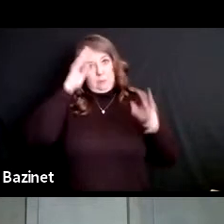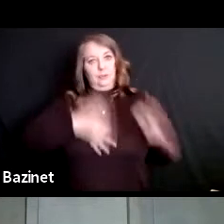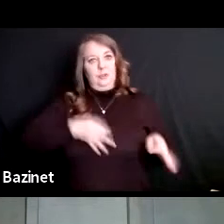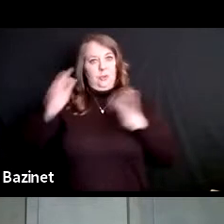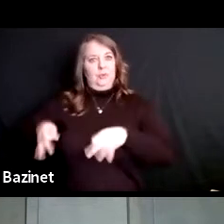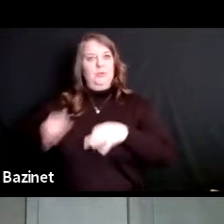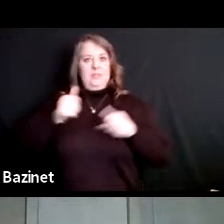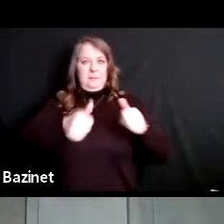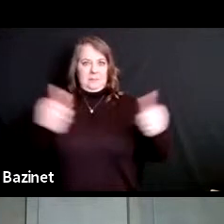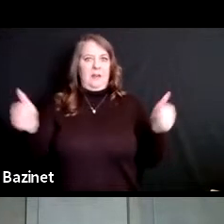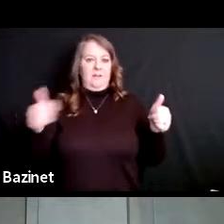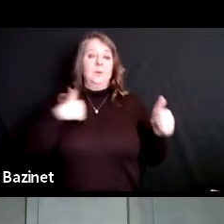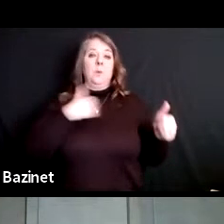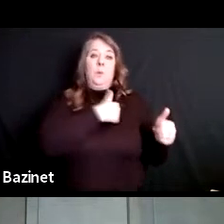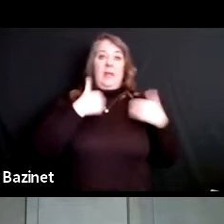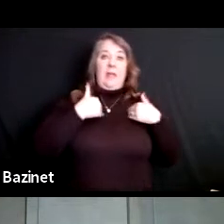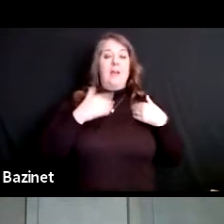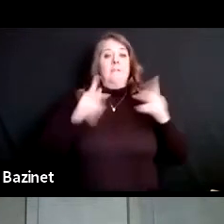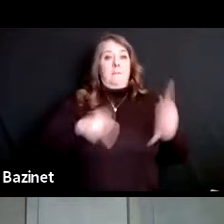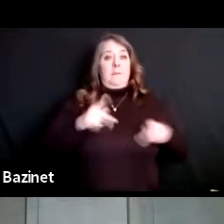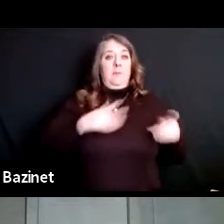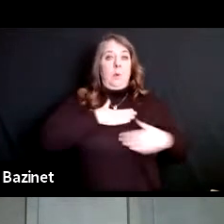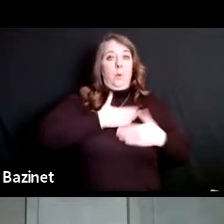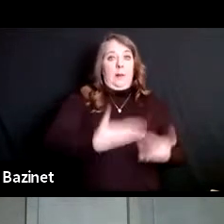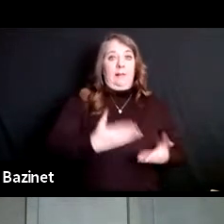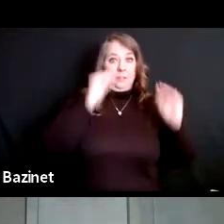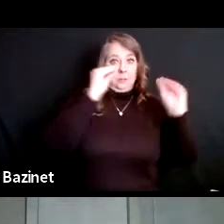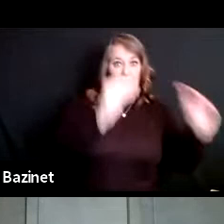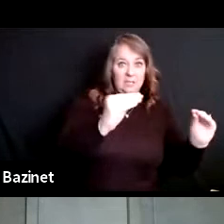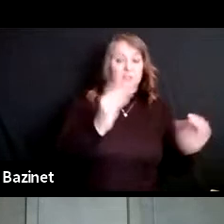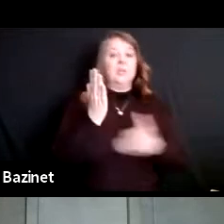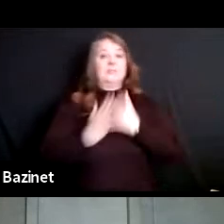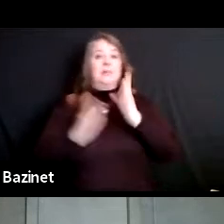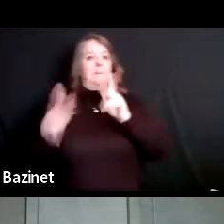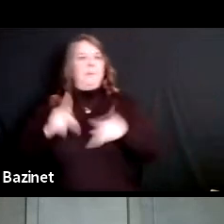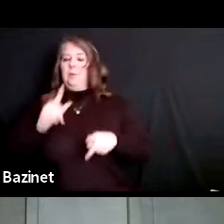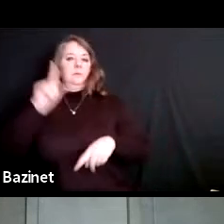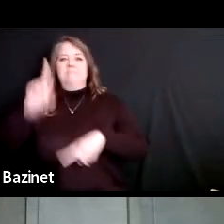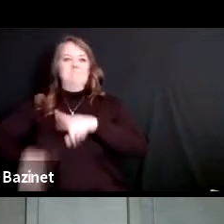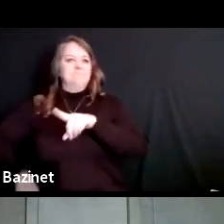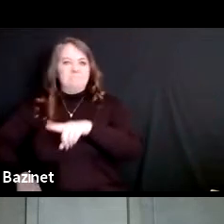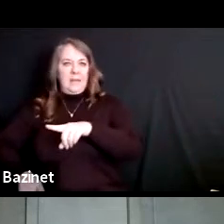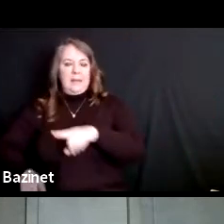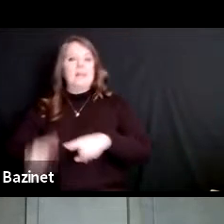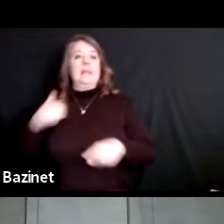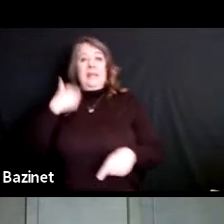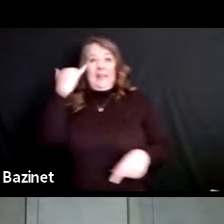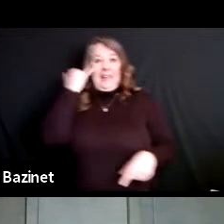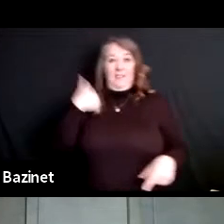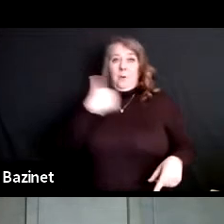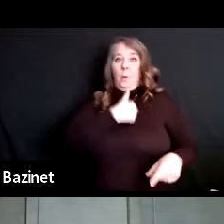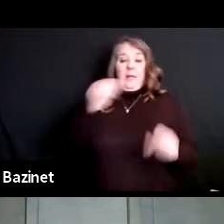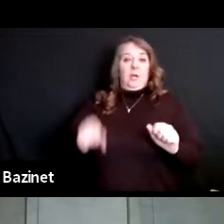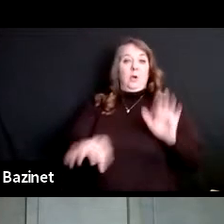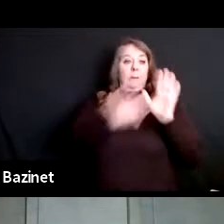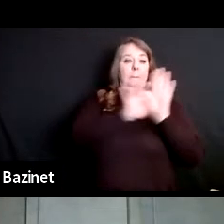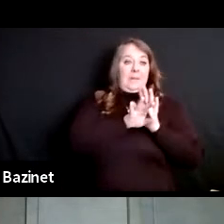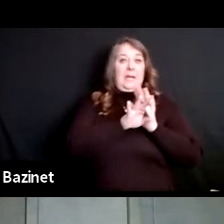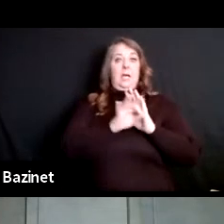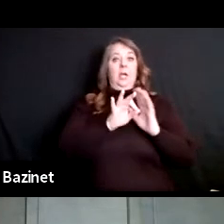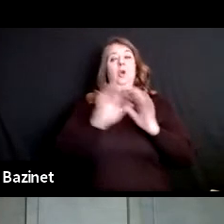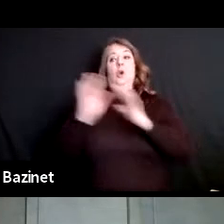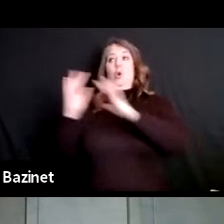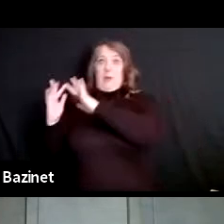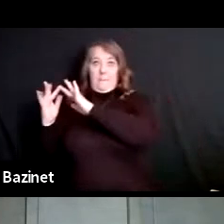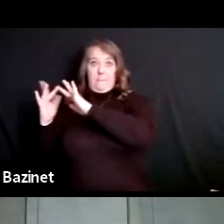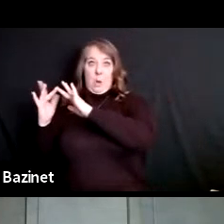have people willing to teach, we have people that aren't able to. And so if we get the chance to pick our job, remote or not, if the kids can